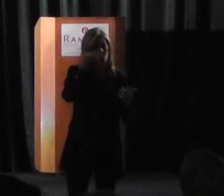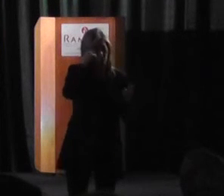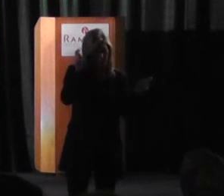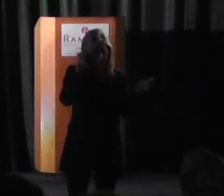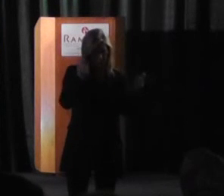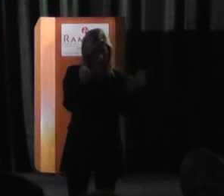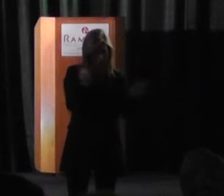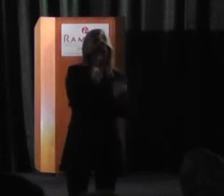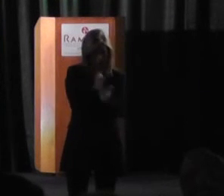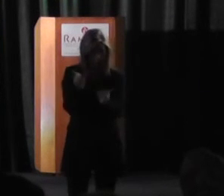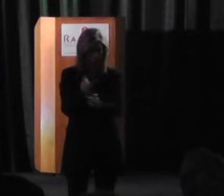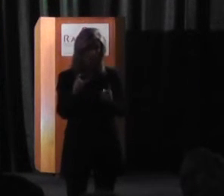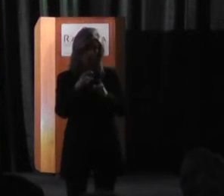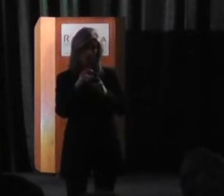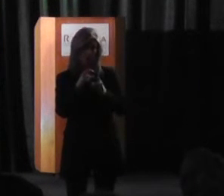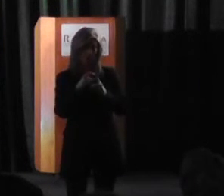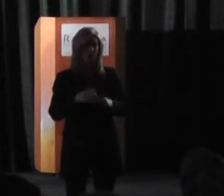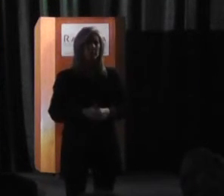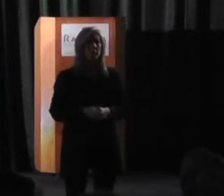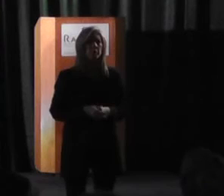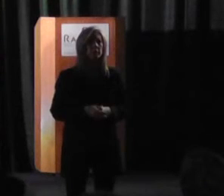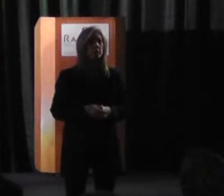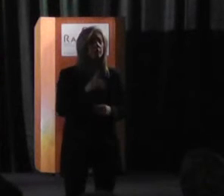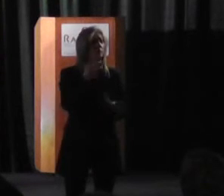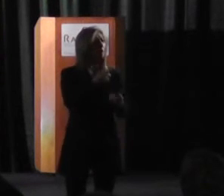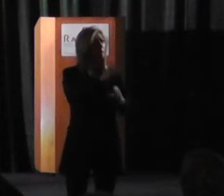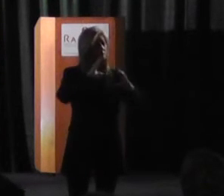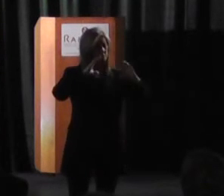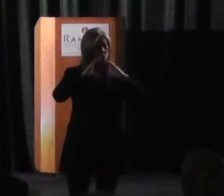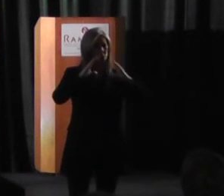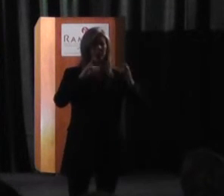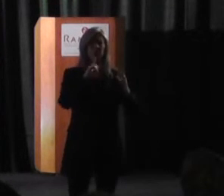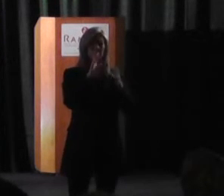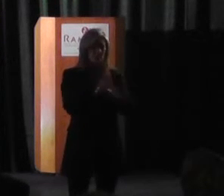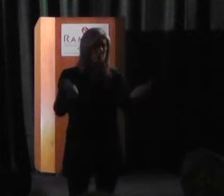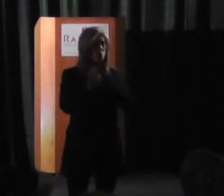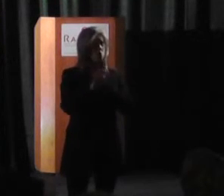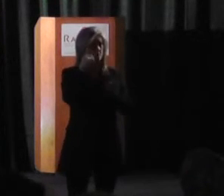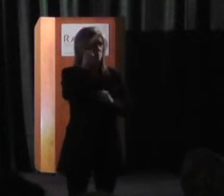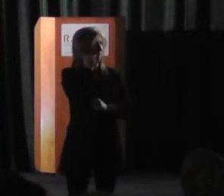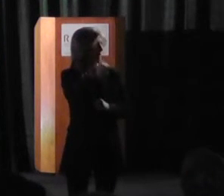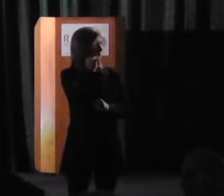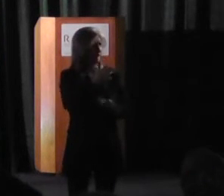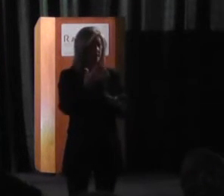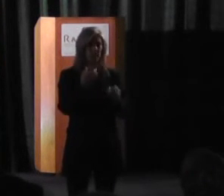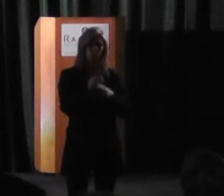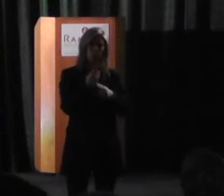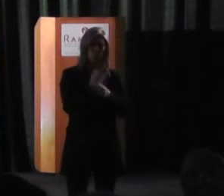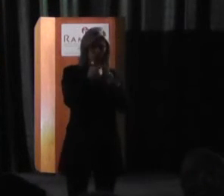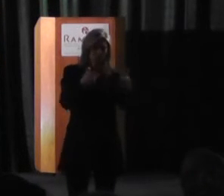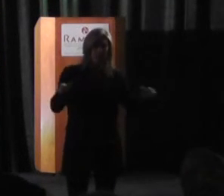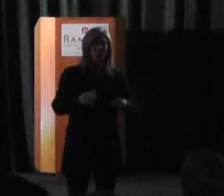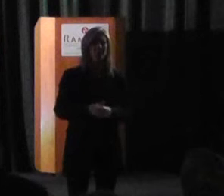Being able to communicate and express ourselves and use language is hugely important every day in our lives. And I